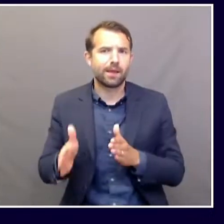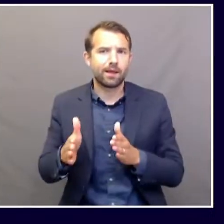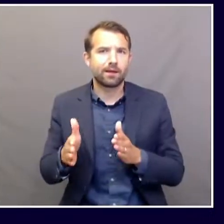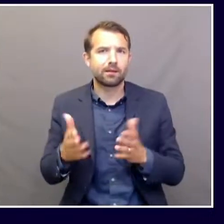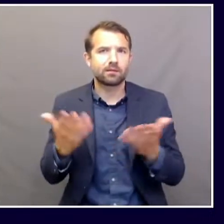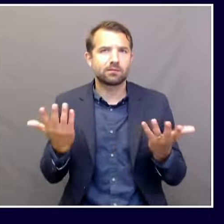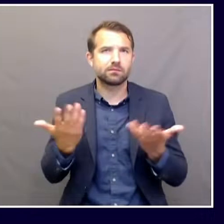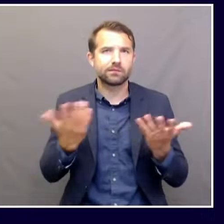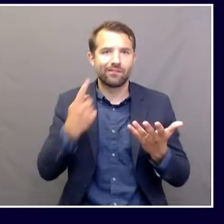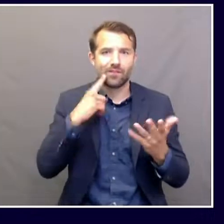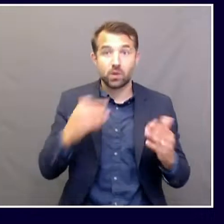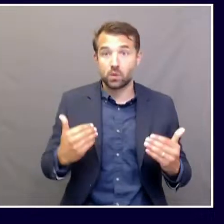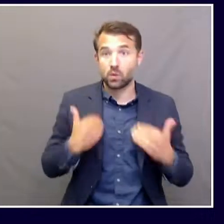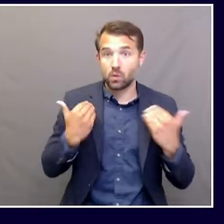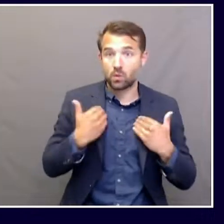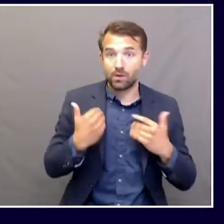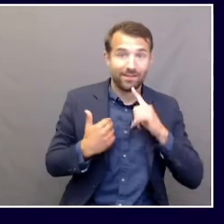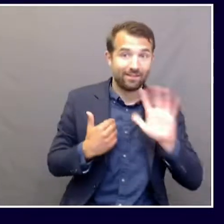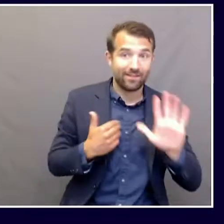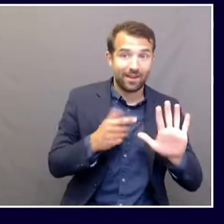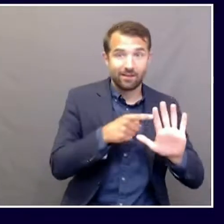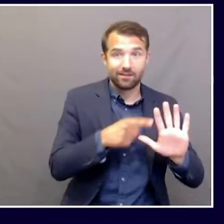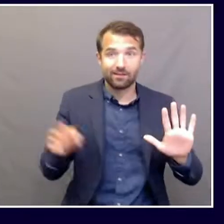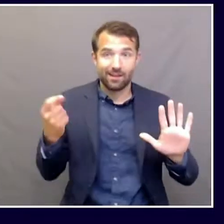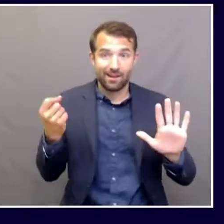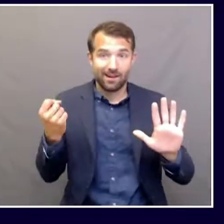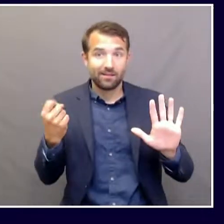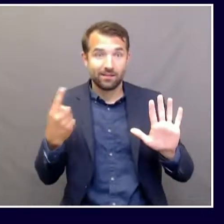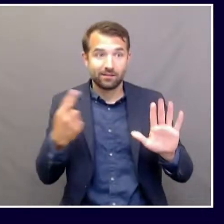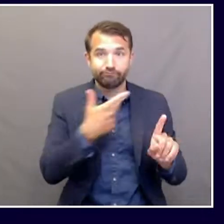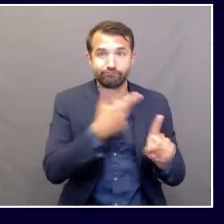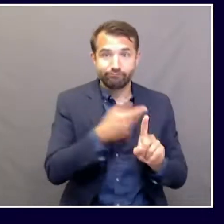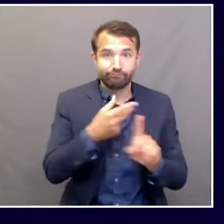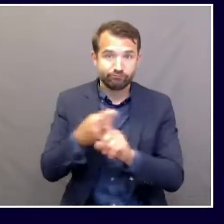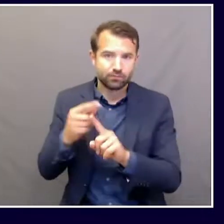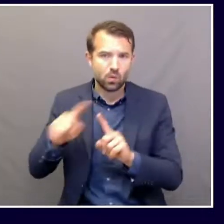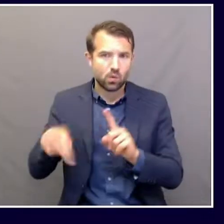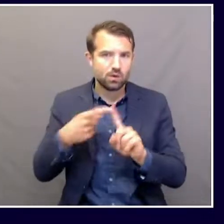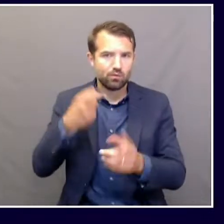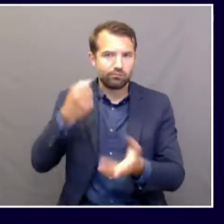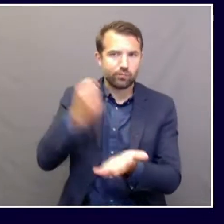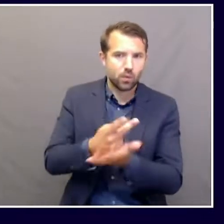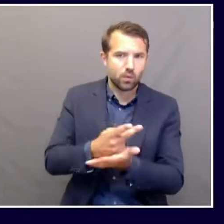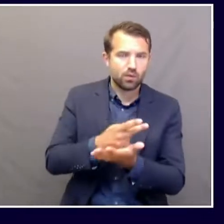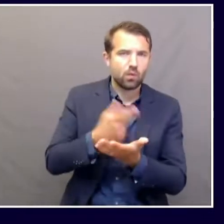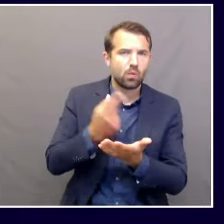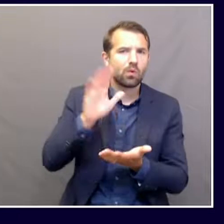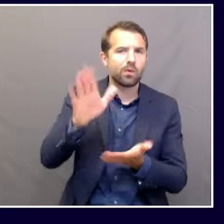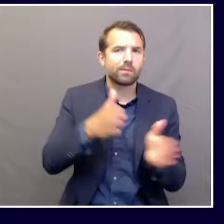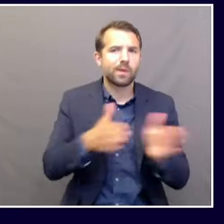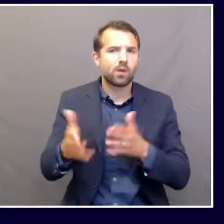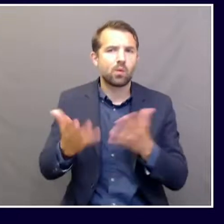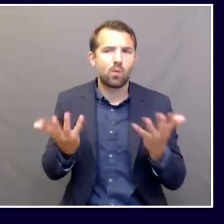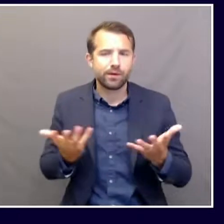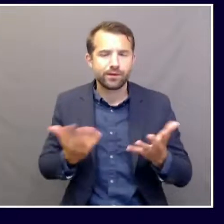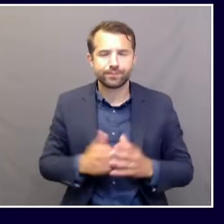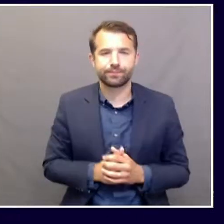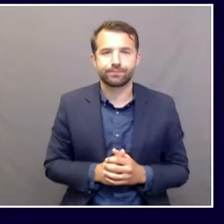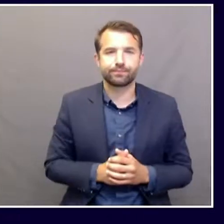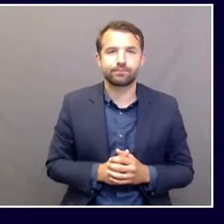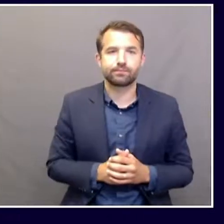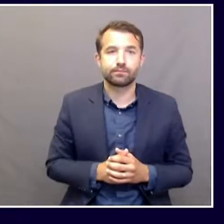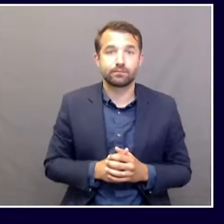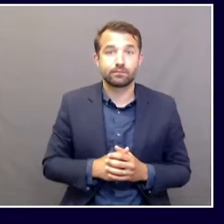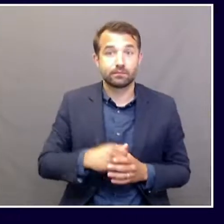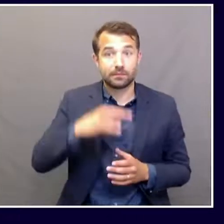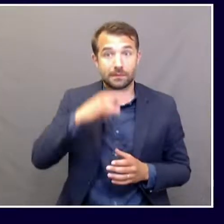I think maybe Pat Callahan asked a similar question, but I guess the idea is that are kids going to be going to their pediatrician for this?